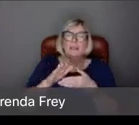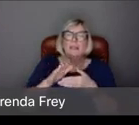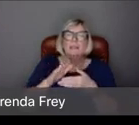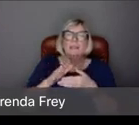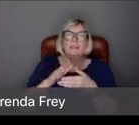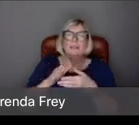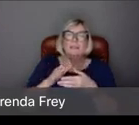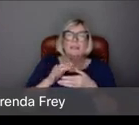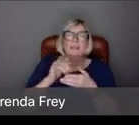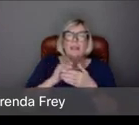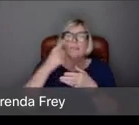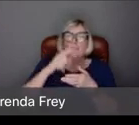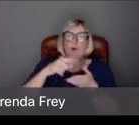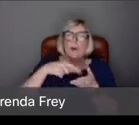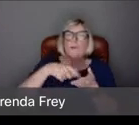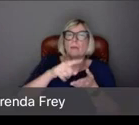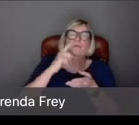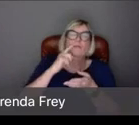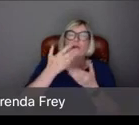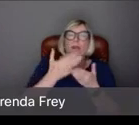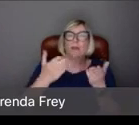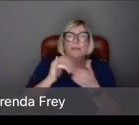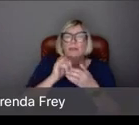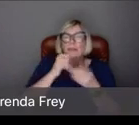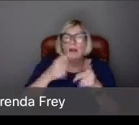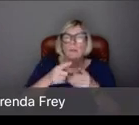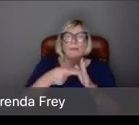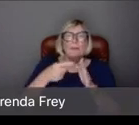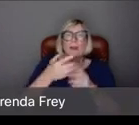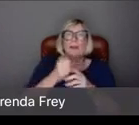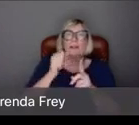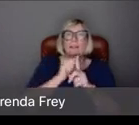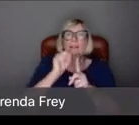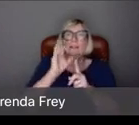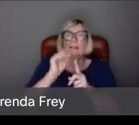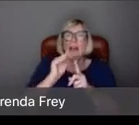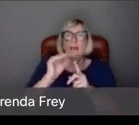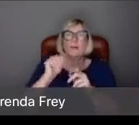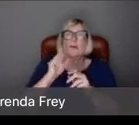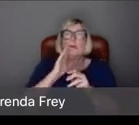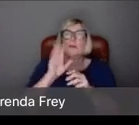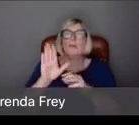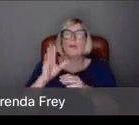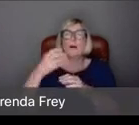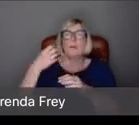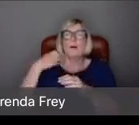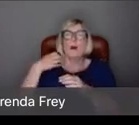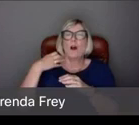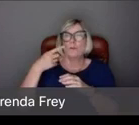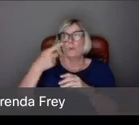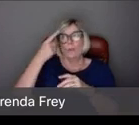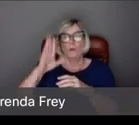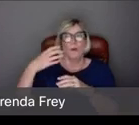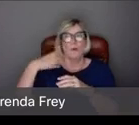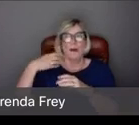payment. That doesn't happen. Sometimes you've gotten scams where it could be like your employer sends you, they think it's your employer sending you